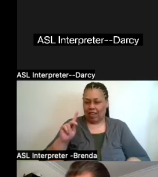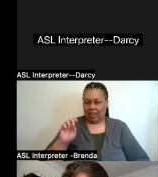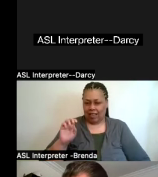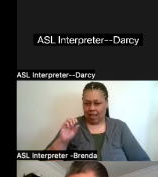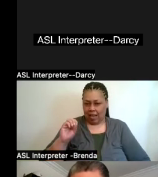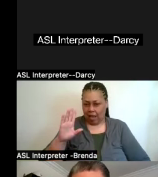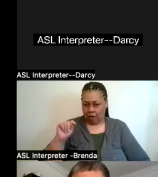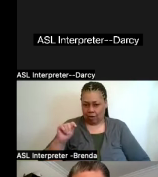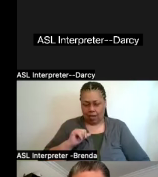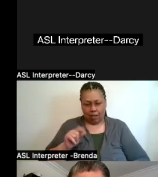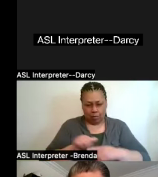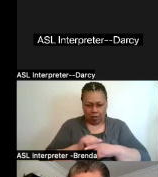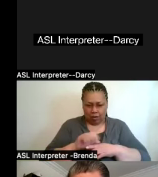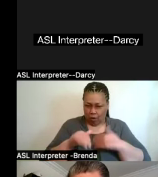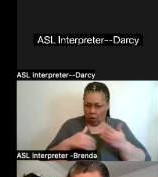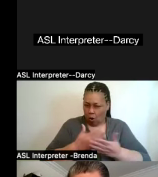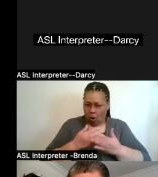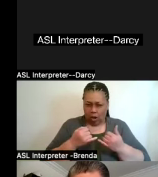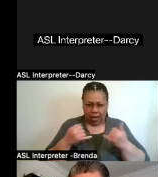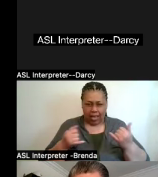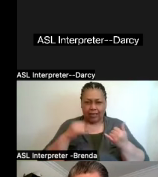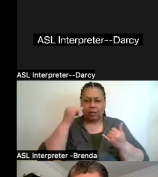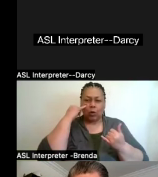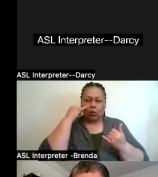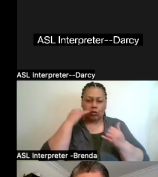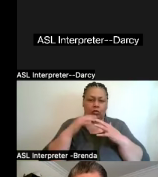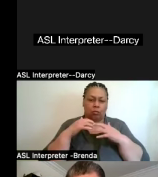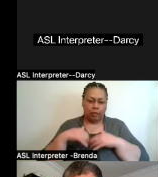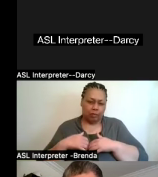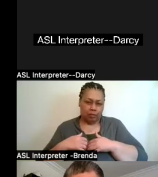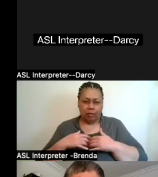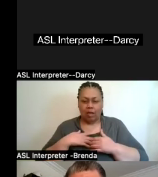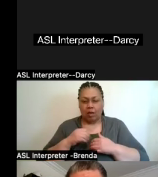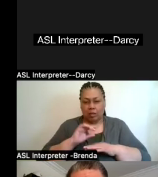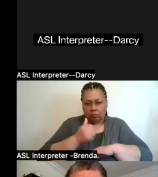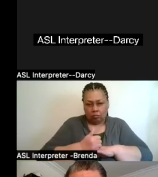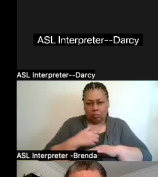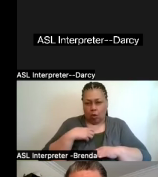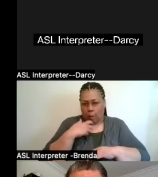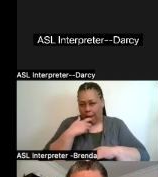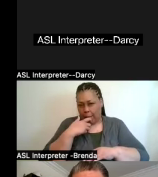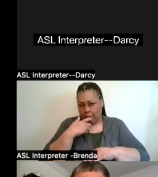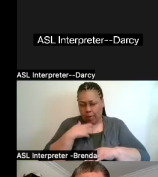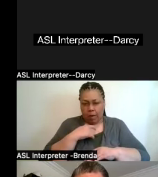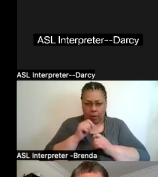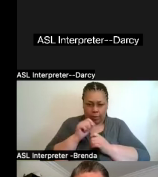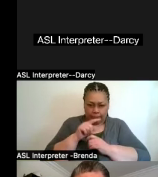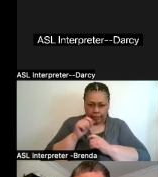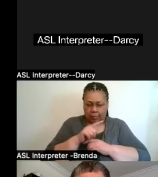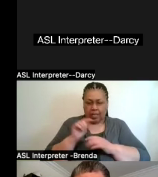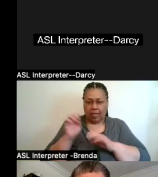of telecommunications, cellular, and so forth are down, and we set up our radio system and transmit an